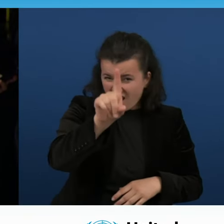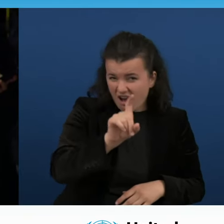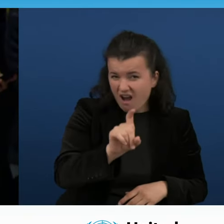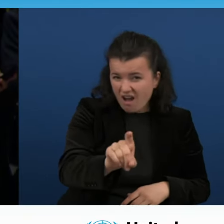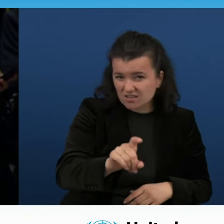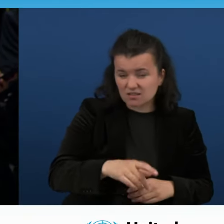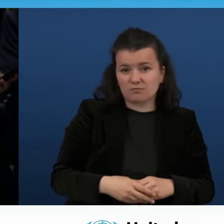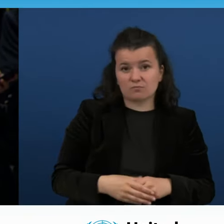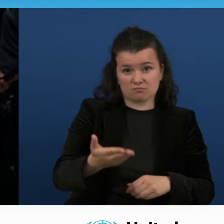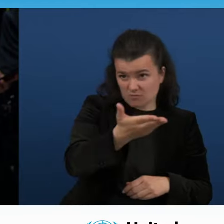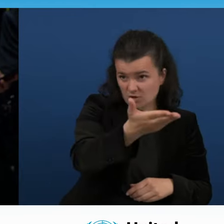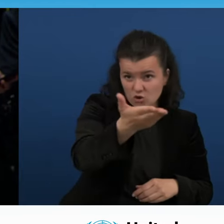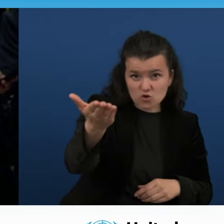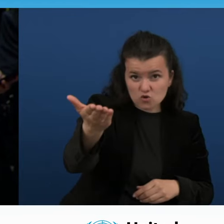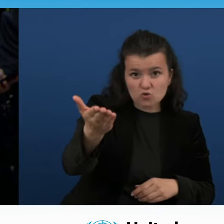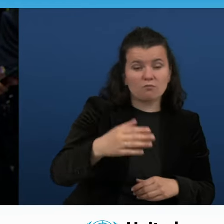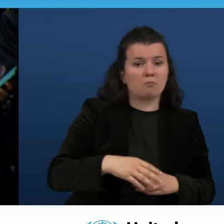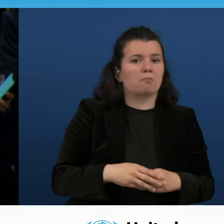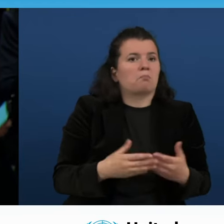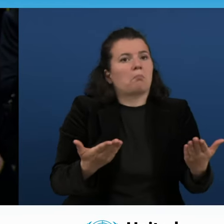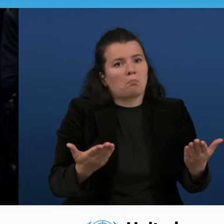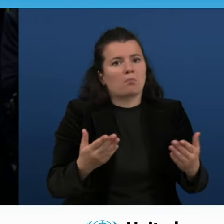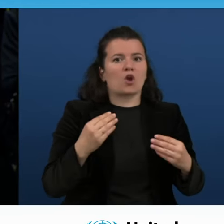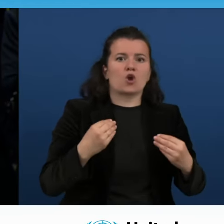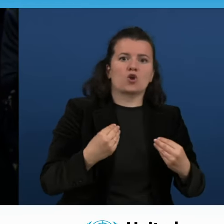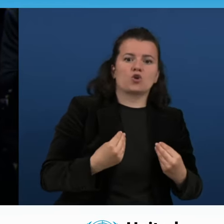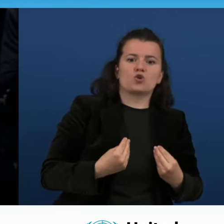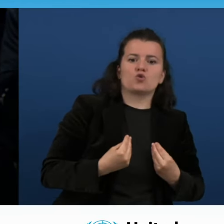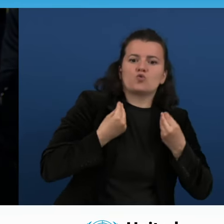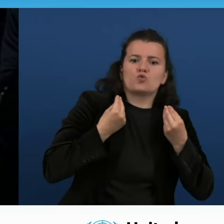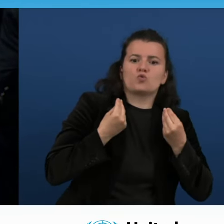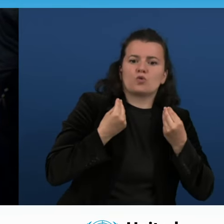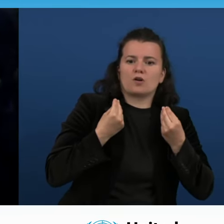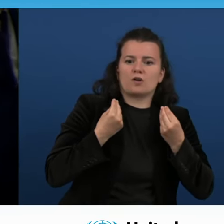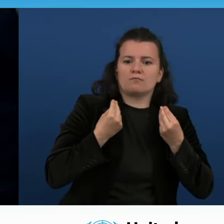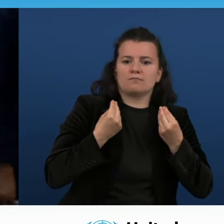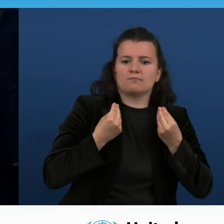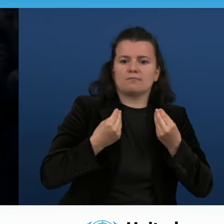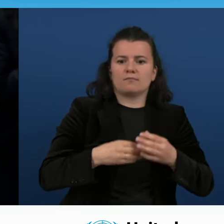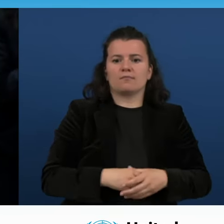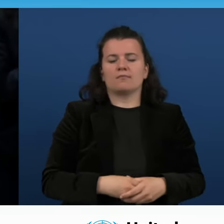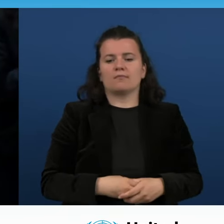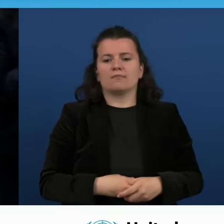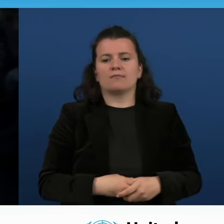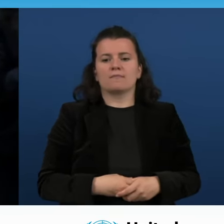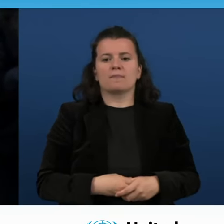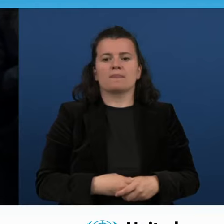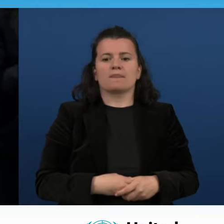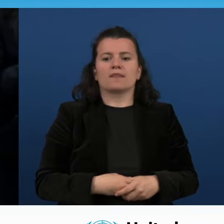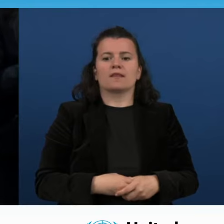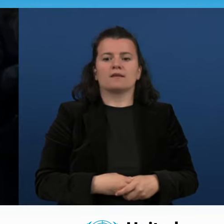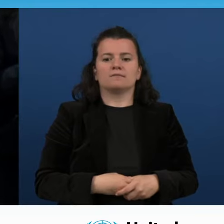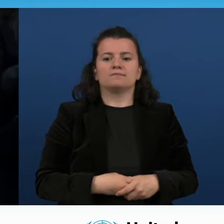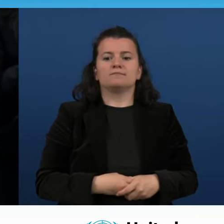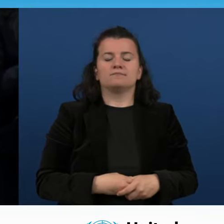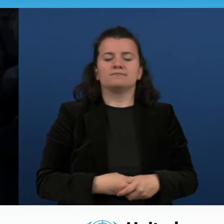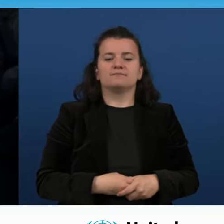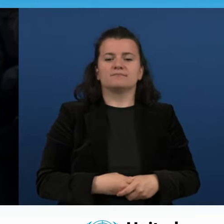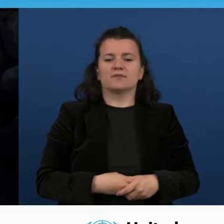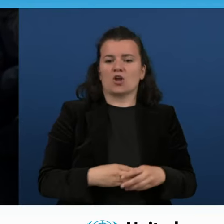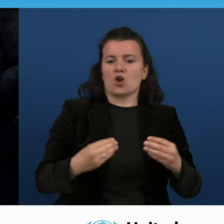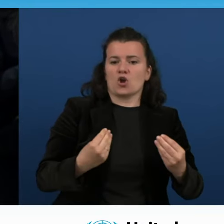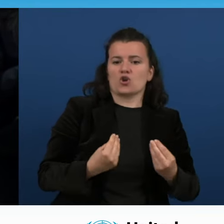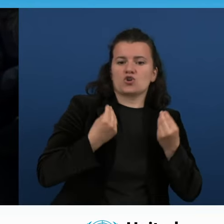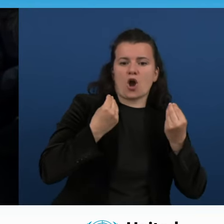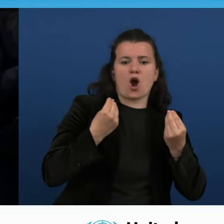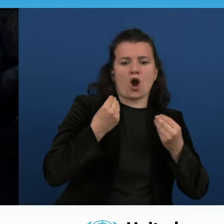When is the last time you heard a young girl using a cow dung, ash, dry grass, and socks in 2024 as